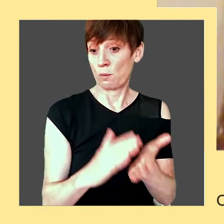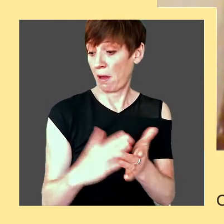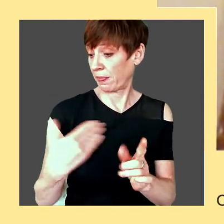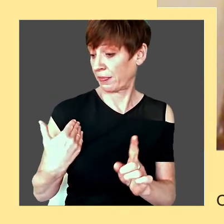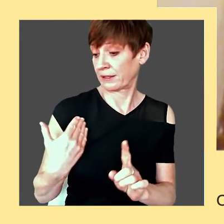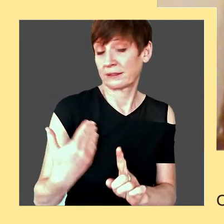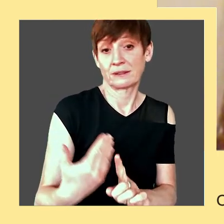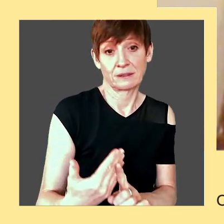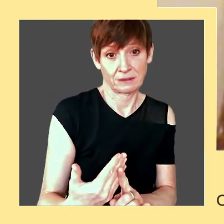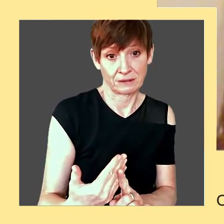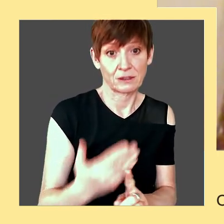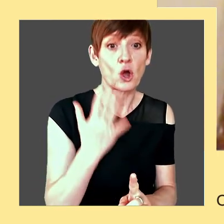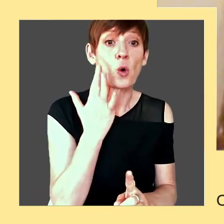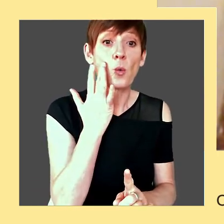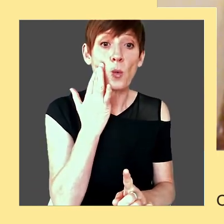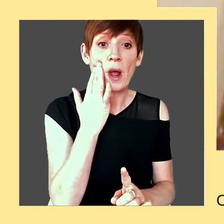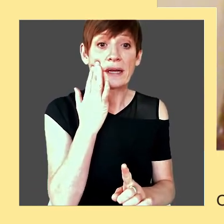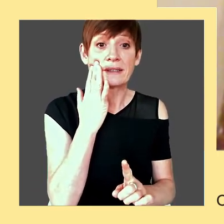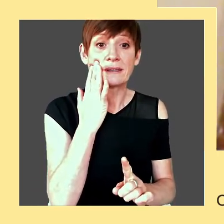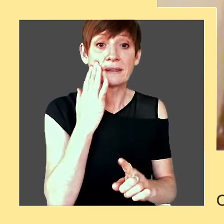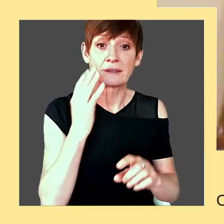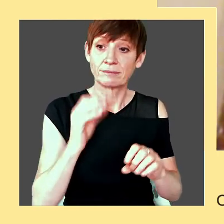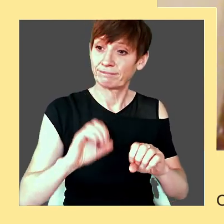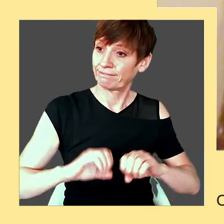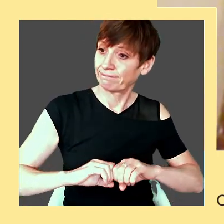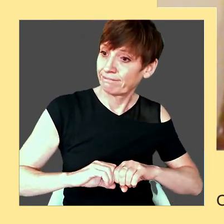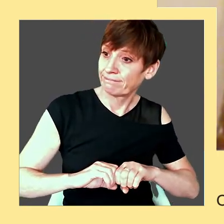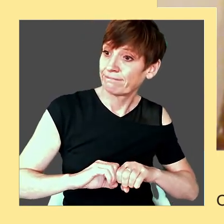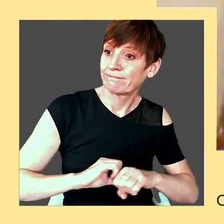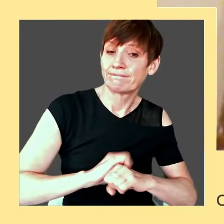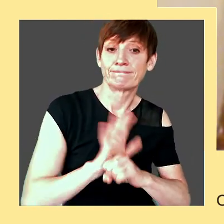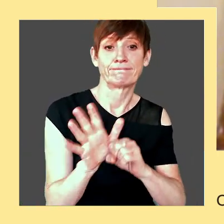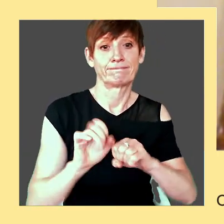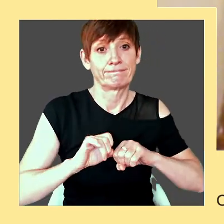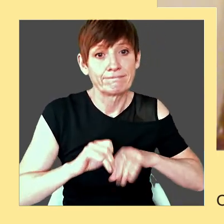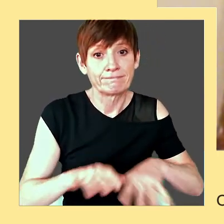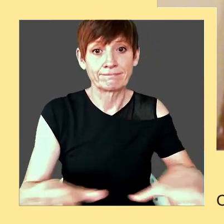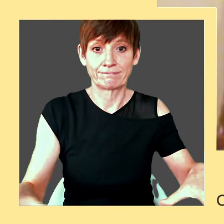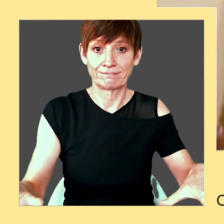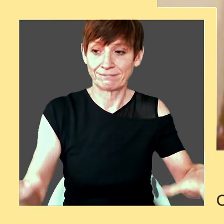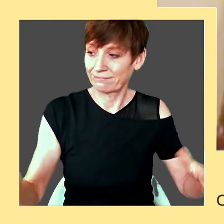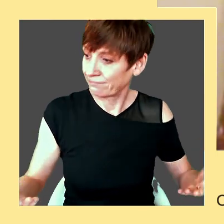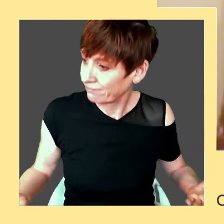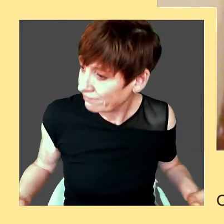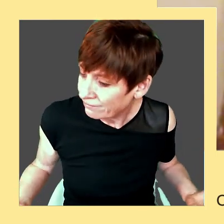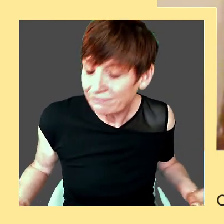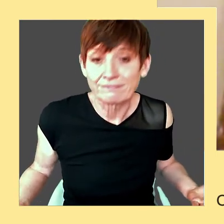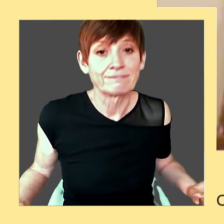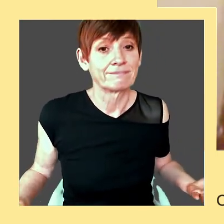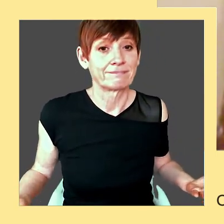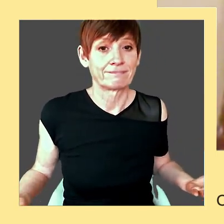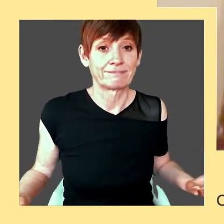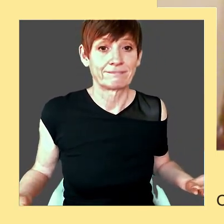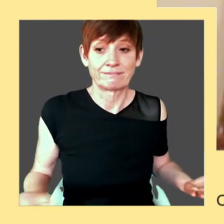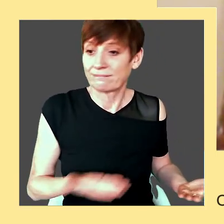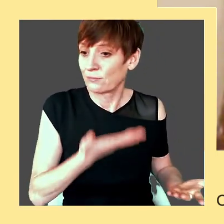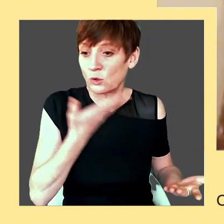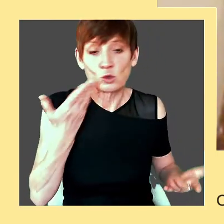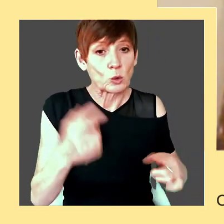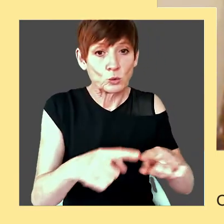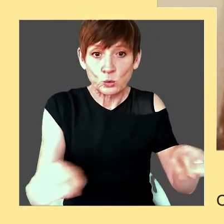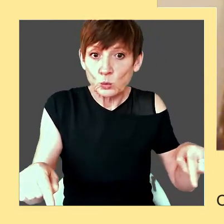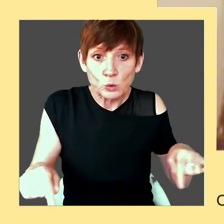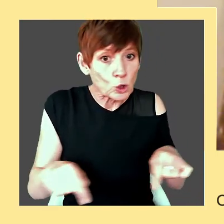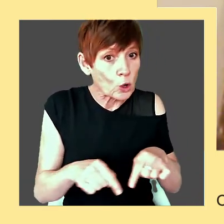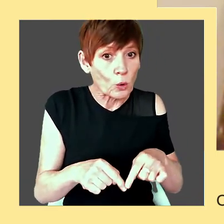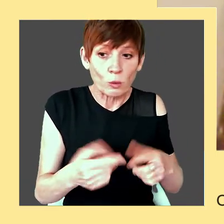pandemic started, I said, what can I do? I had no access to a studio, so I stay at